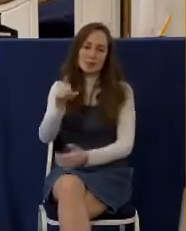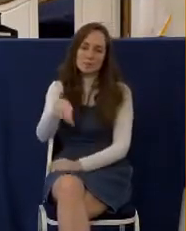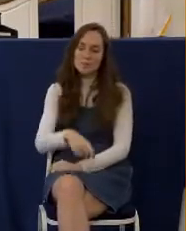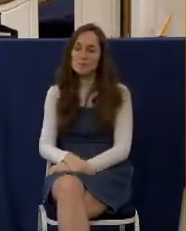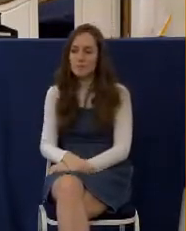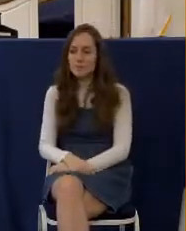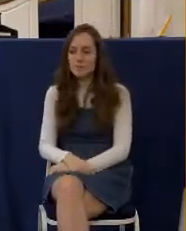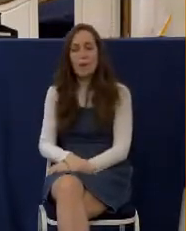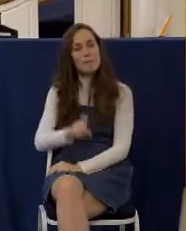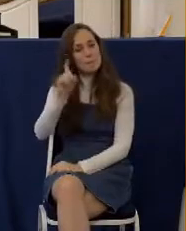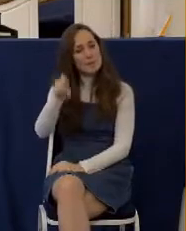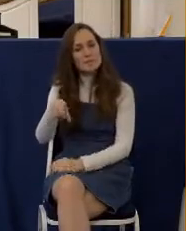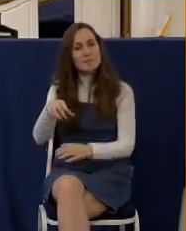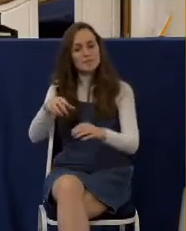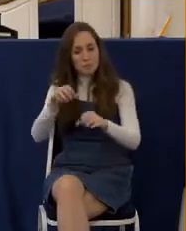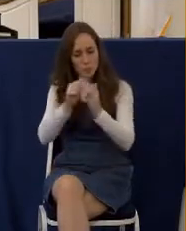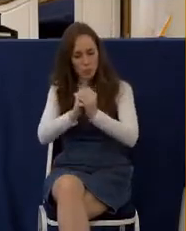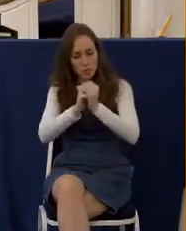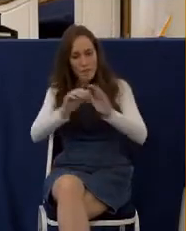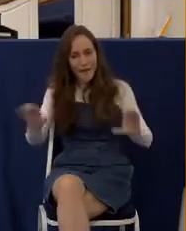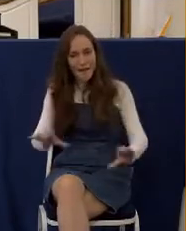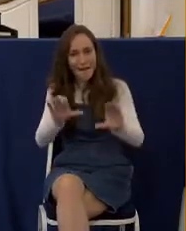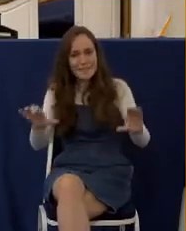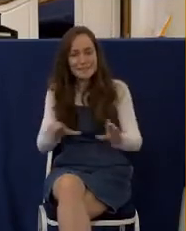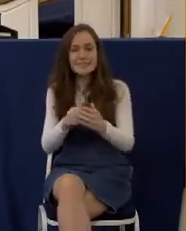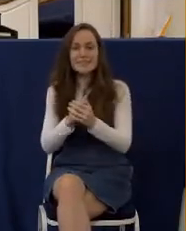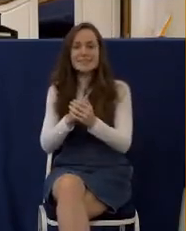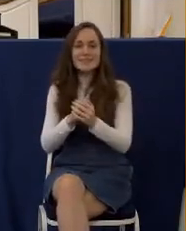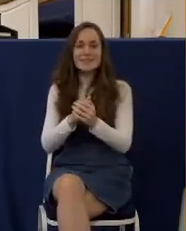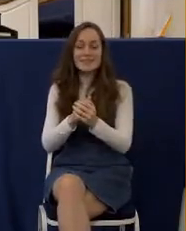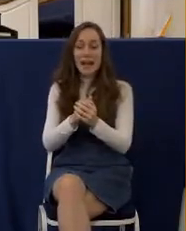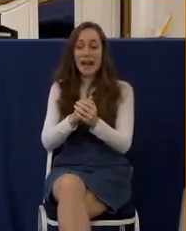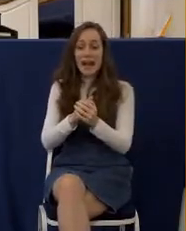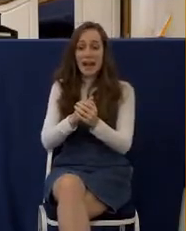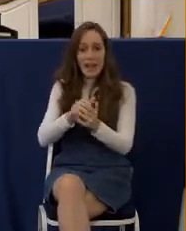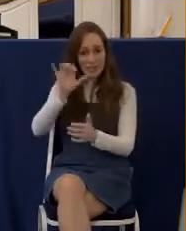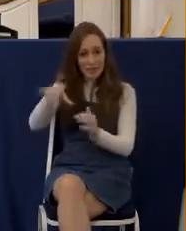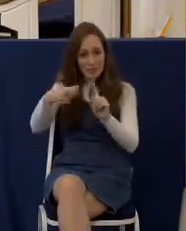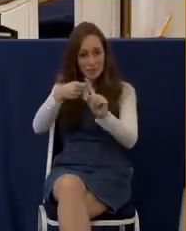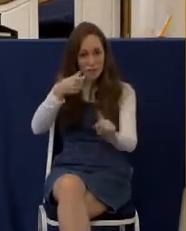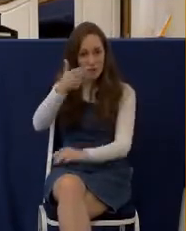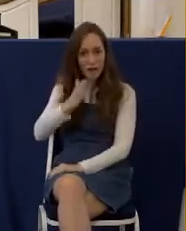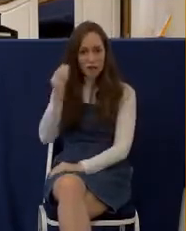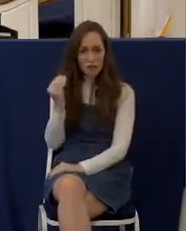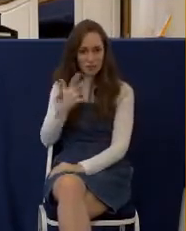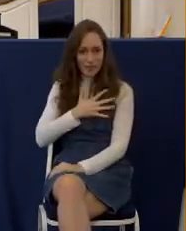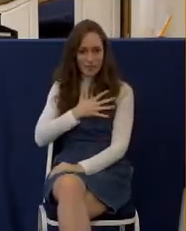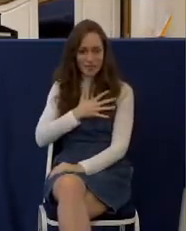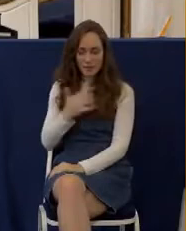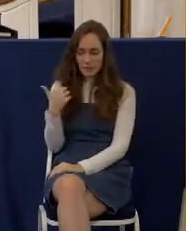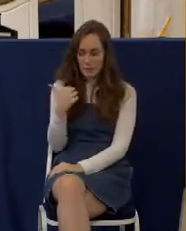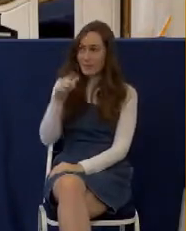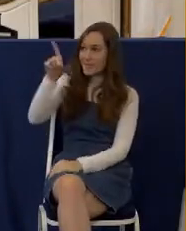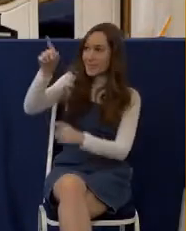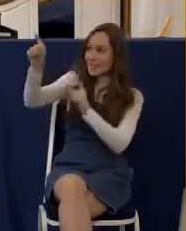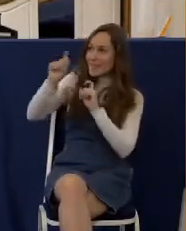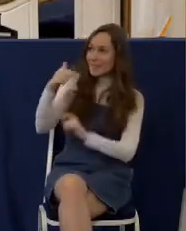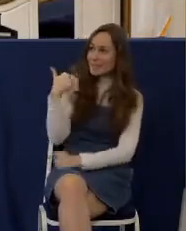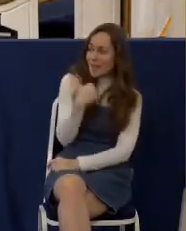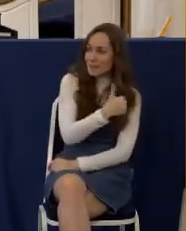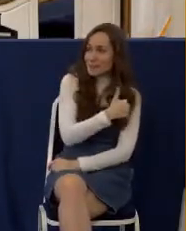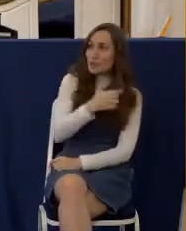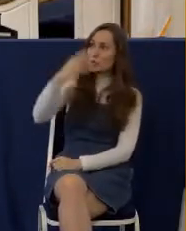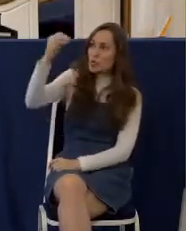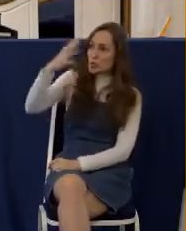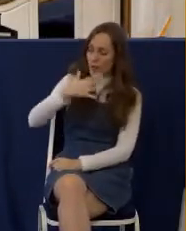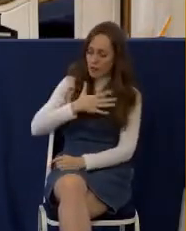it needs to be an act of worship. It needs to come from grace. God should give us the grace to do this because we want to. We want to,